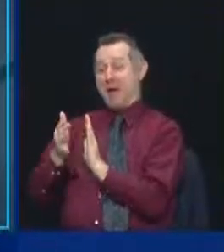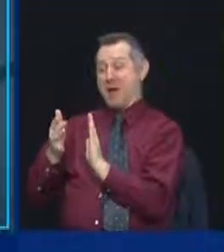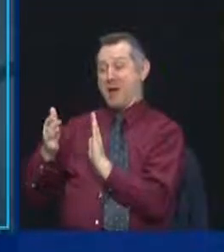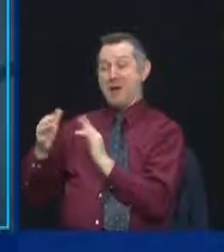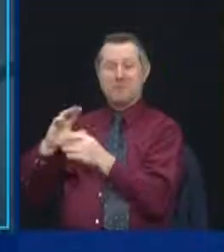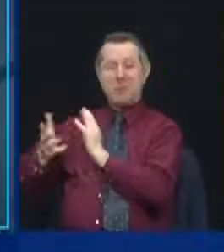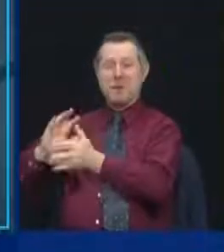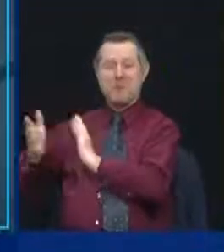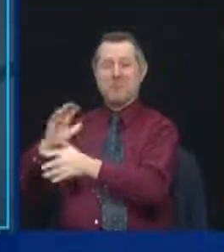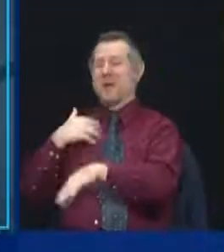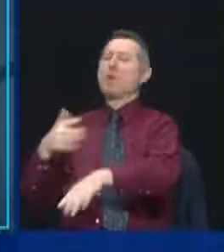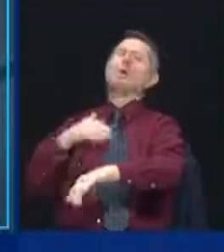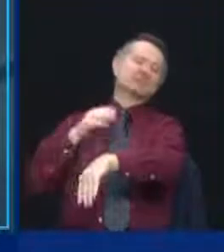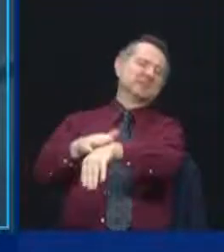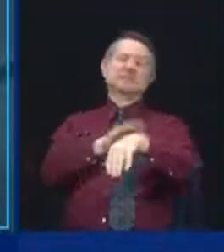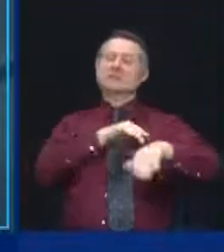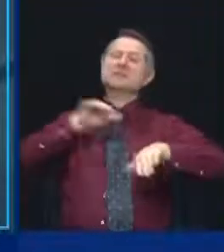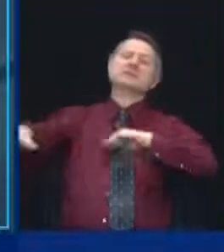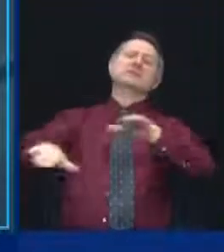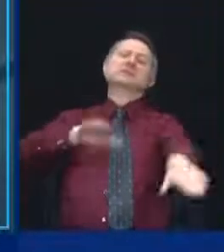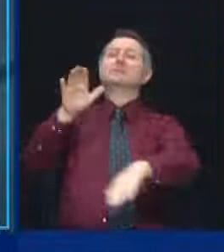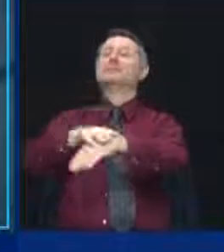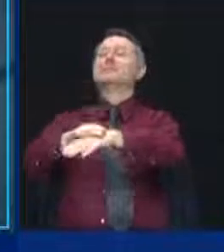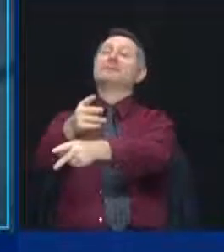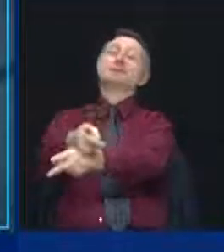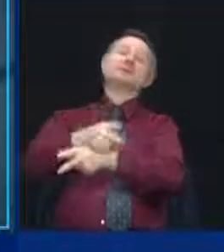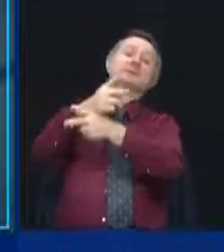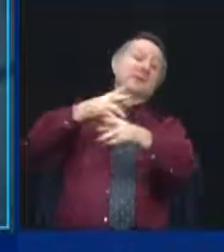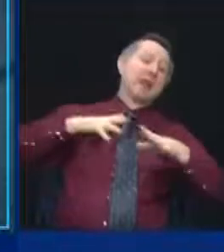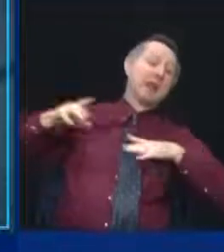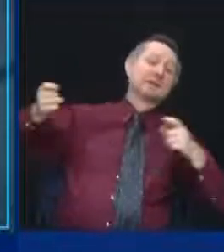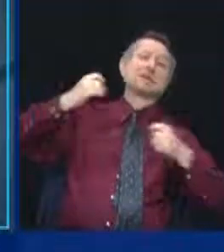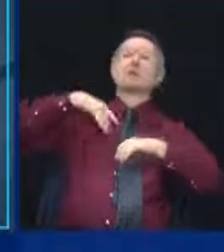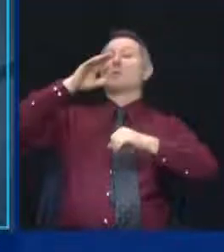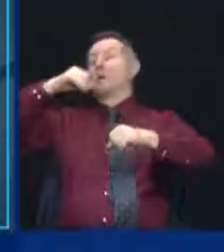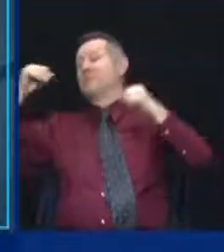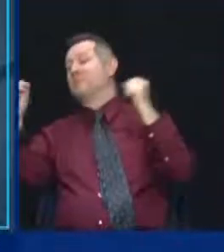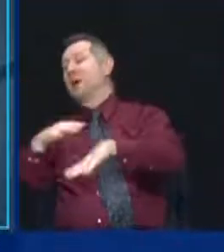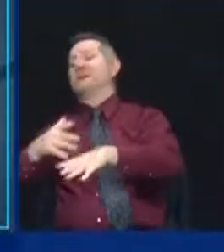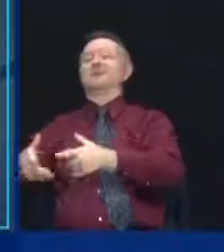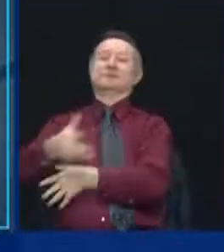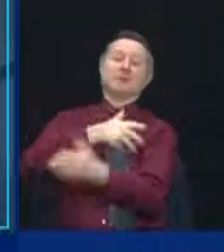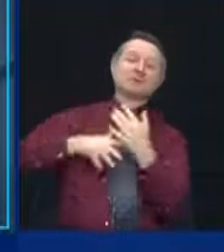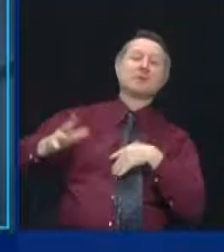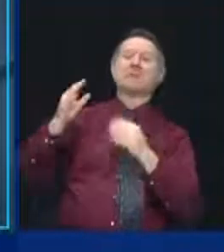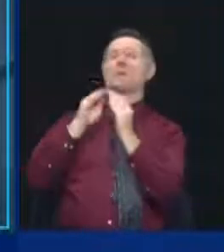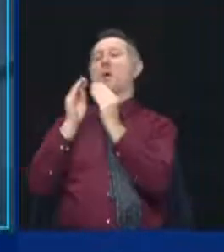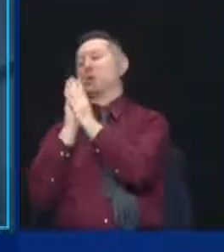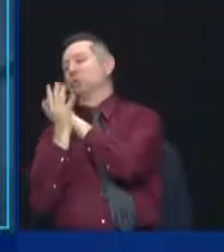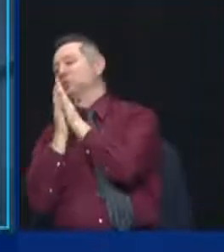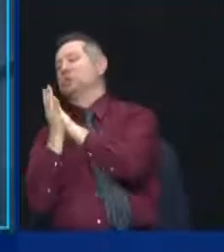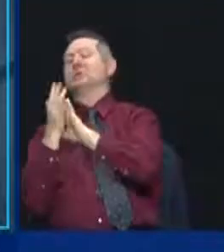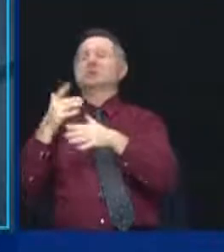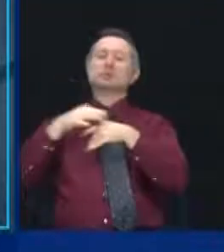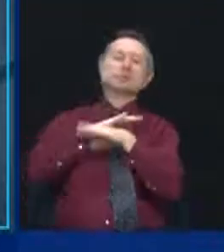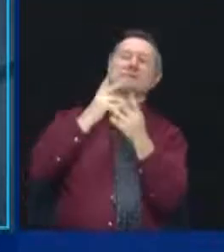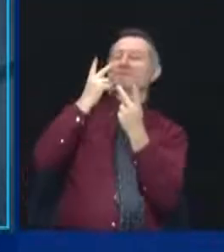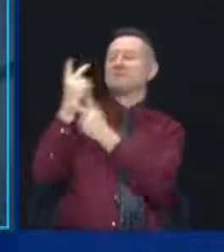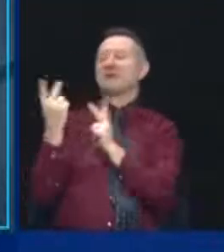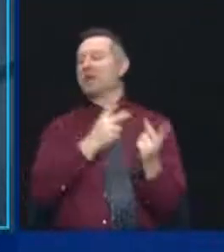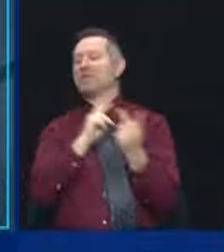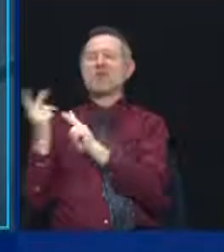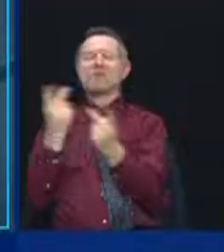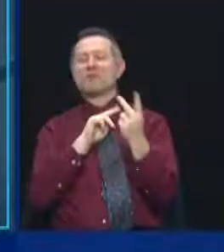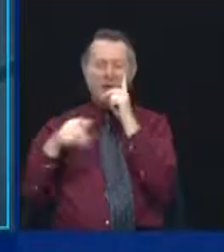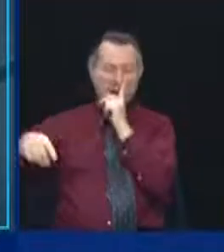New Yorkers, be careful about the holiday season, more socialization, more activity, you're going to start to visit people, and it's going to